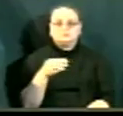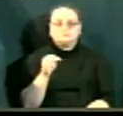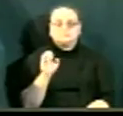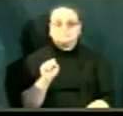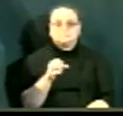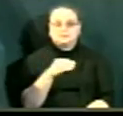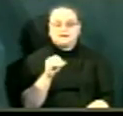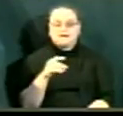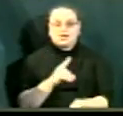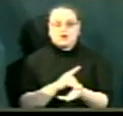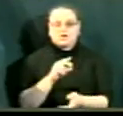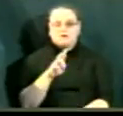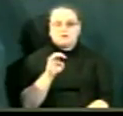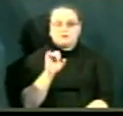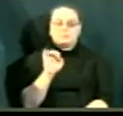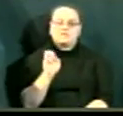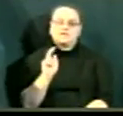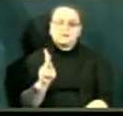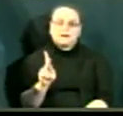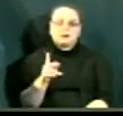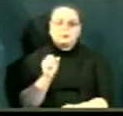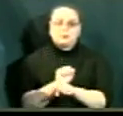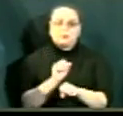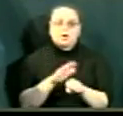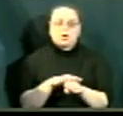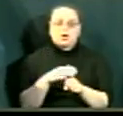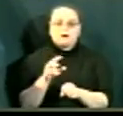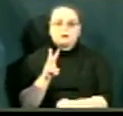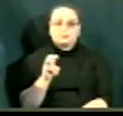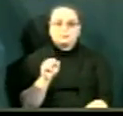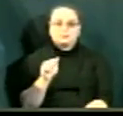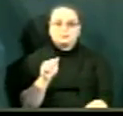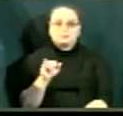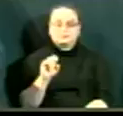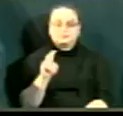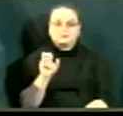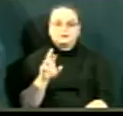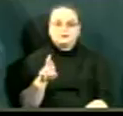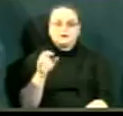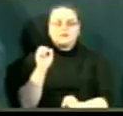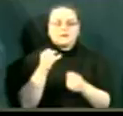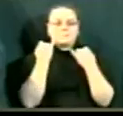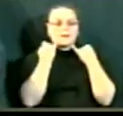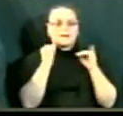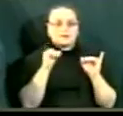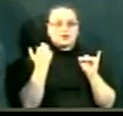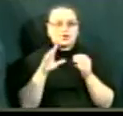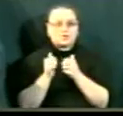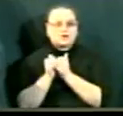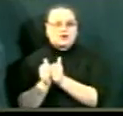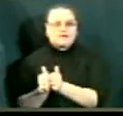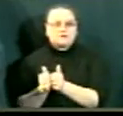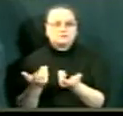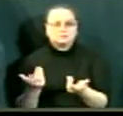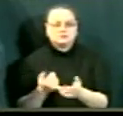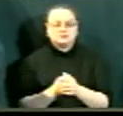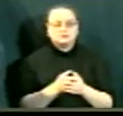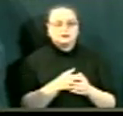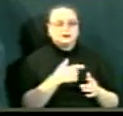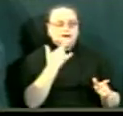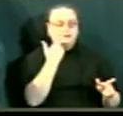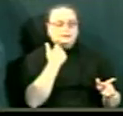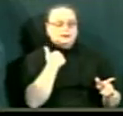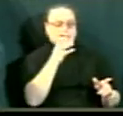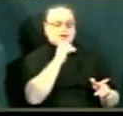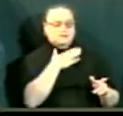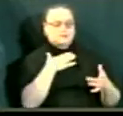Dr. Riswick working on a waiver. So those could be independent or done together. Okay, because I